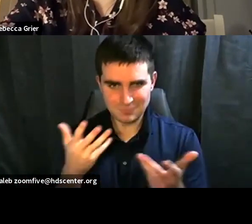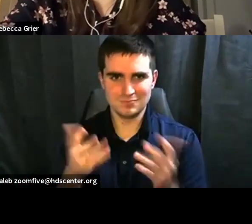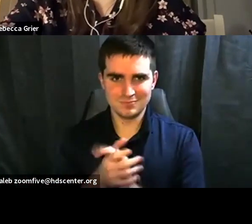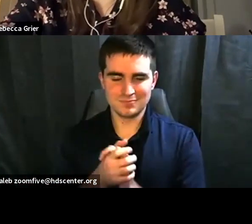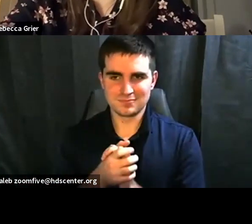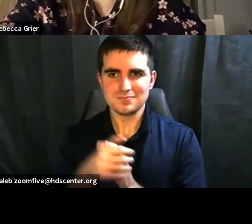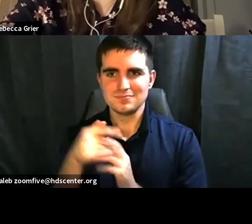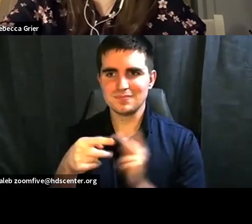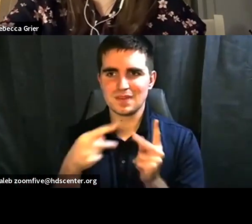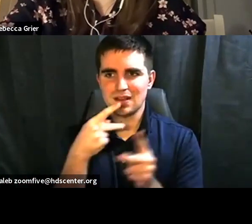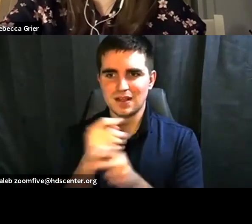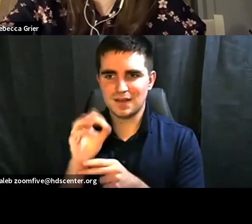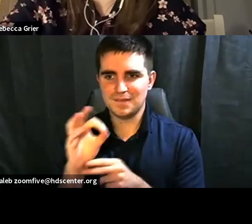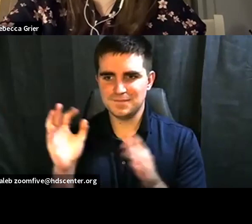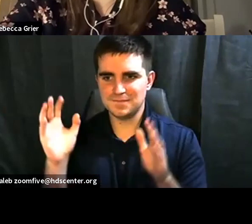of